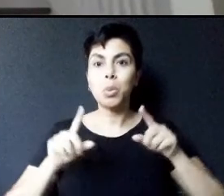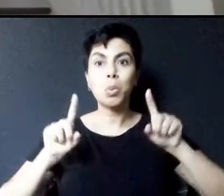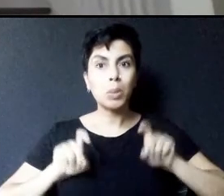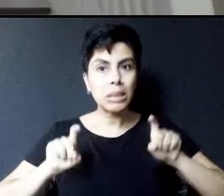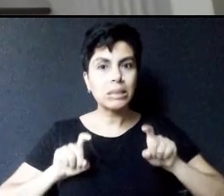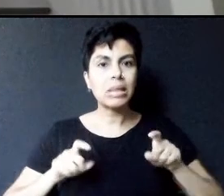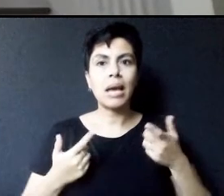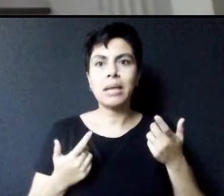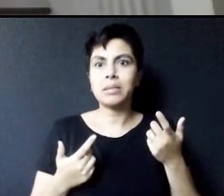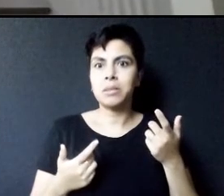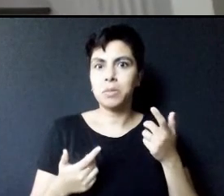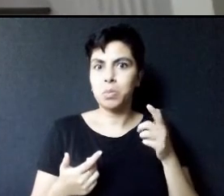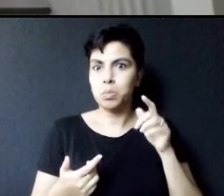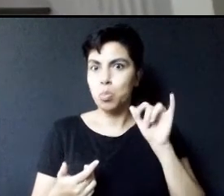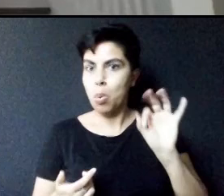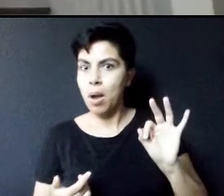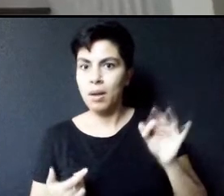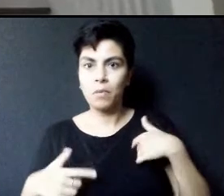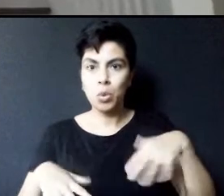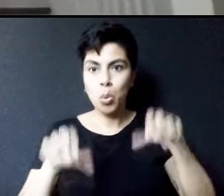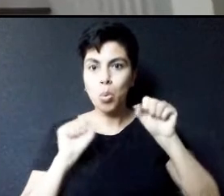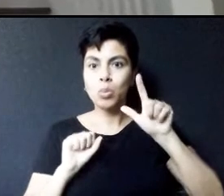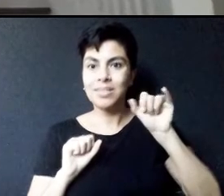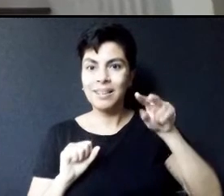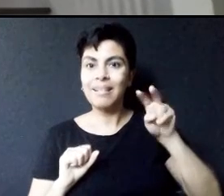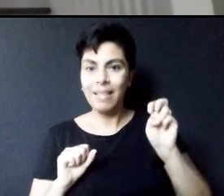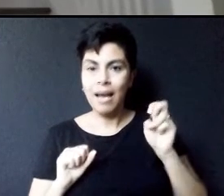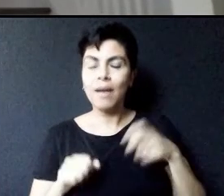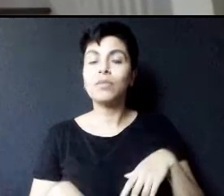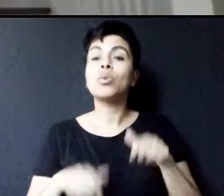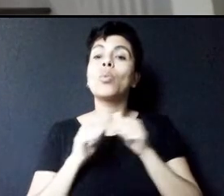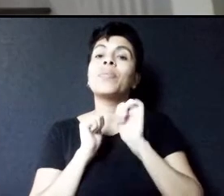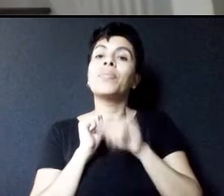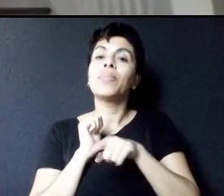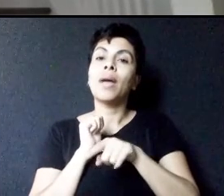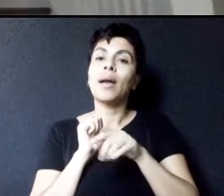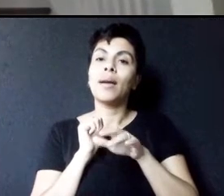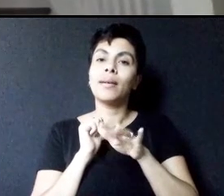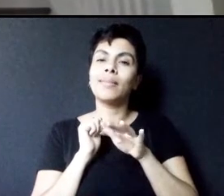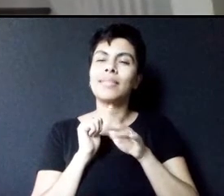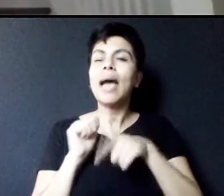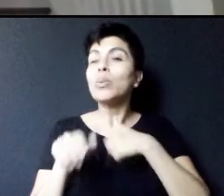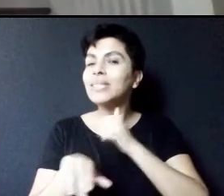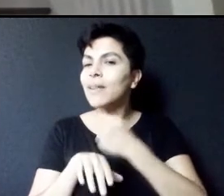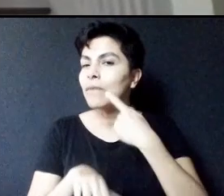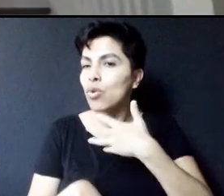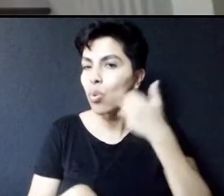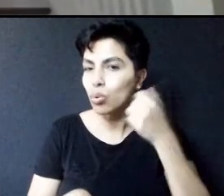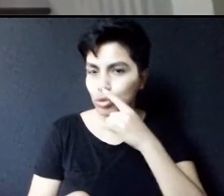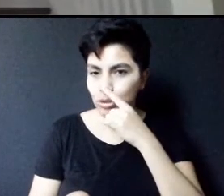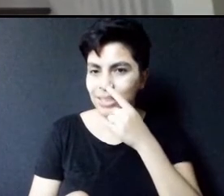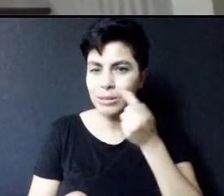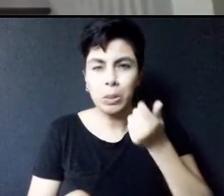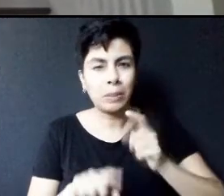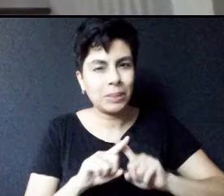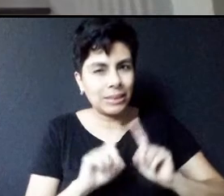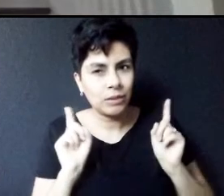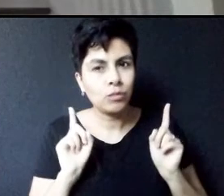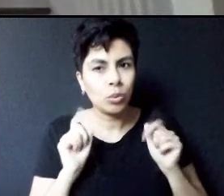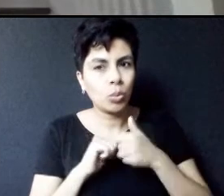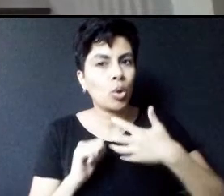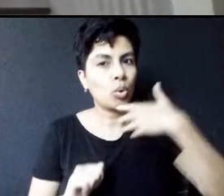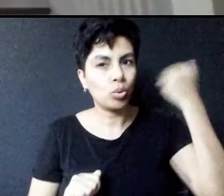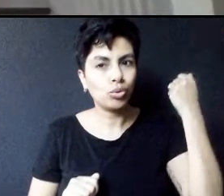out a potential virtual live program. And with that, sort of, that was more for the older kids, so there's slight